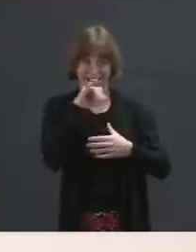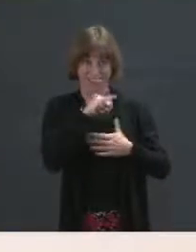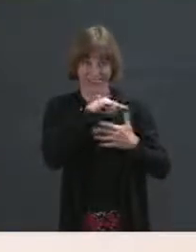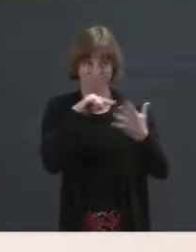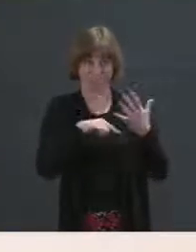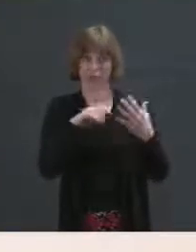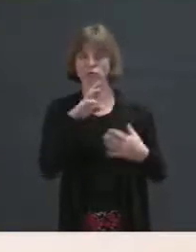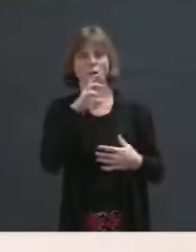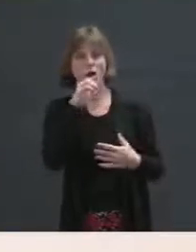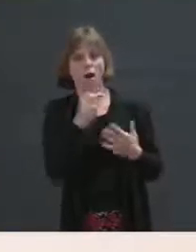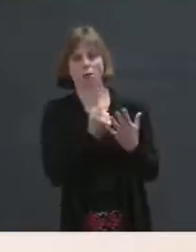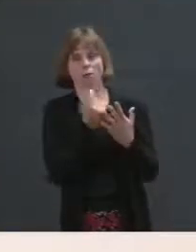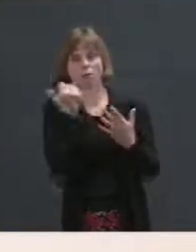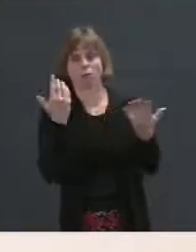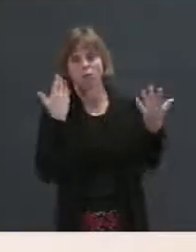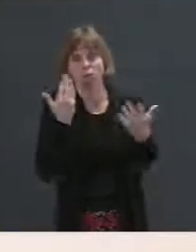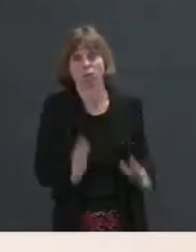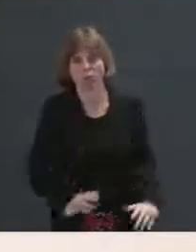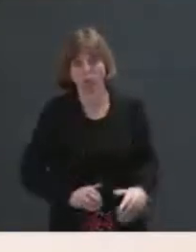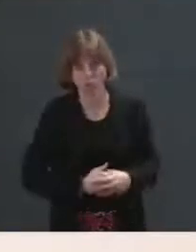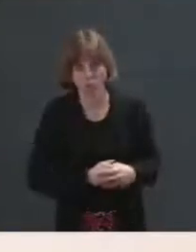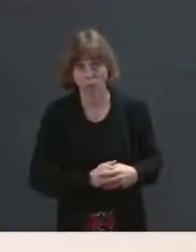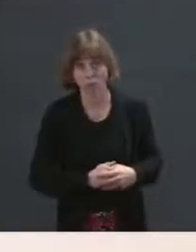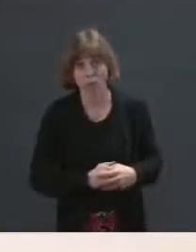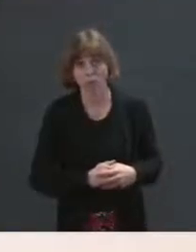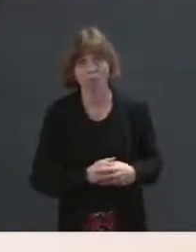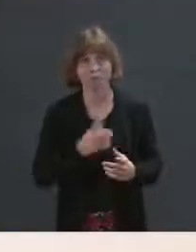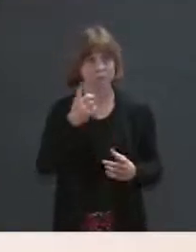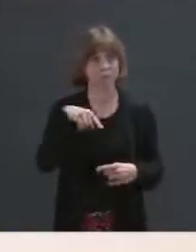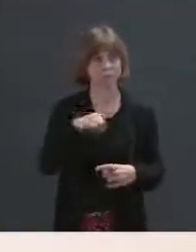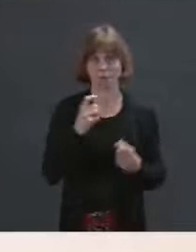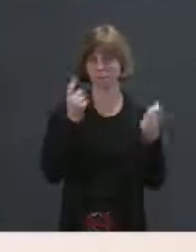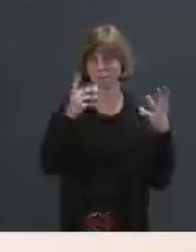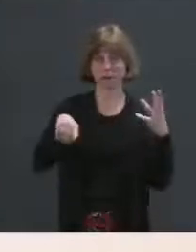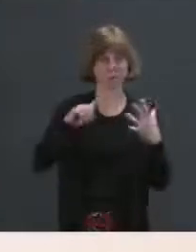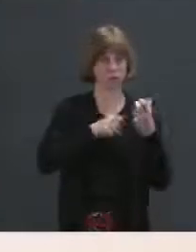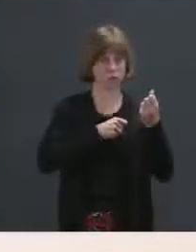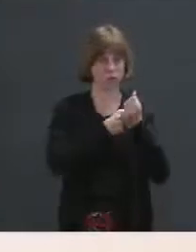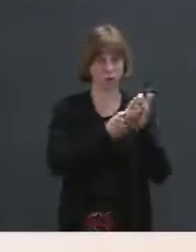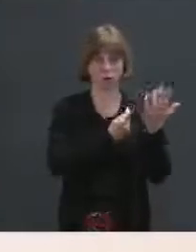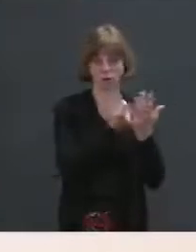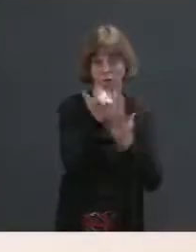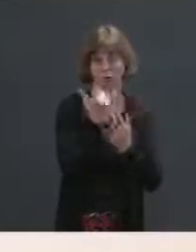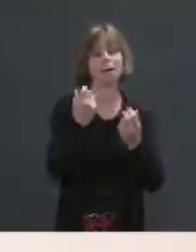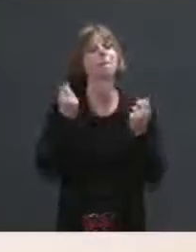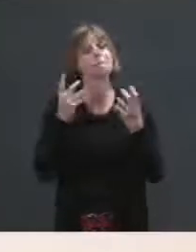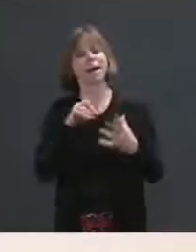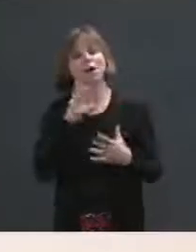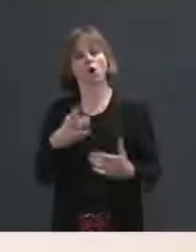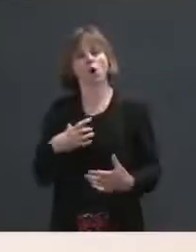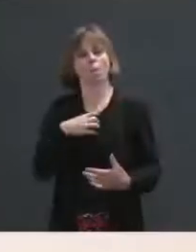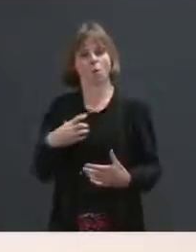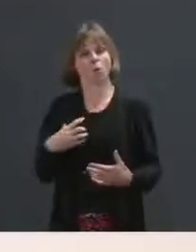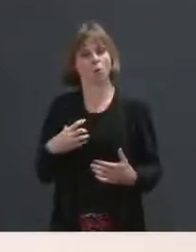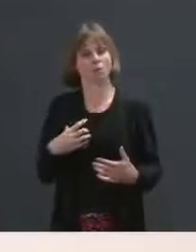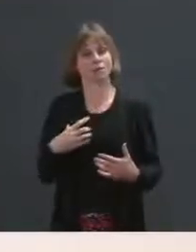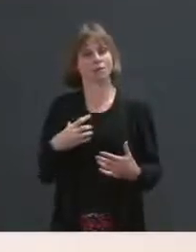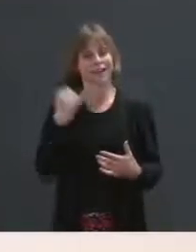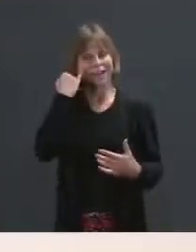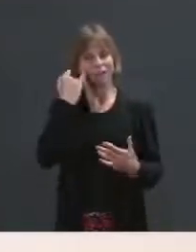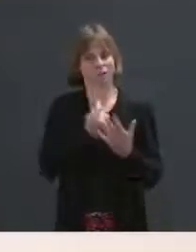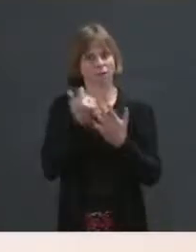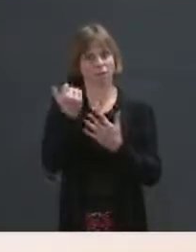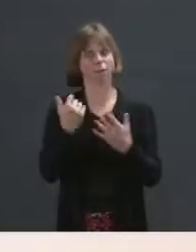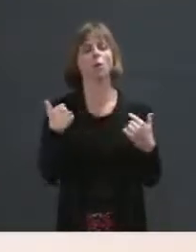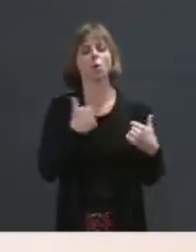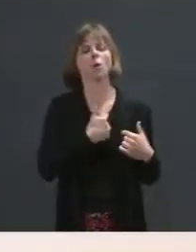and I'll leave the analysis to all of you, there would be many who would support it not being in the package, and there would be many who would oppose it not being in the package. We understand